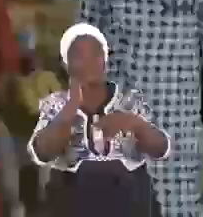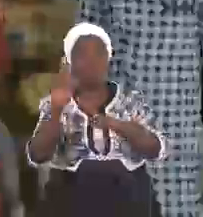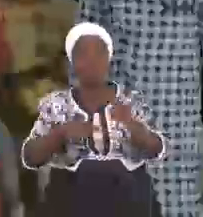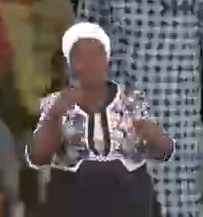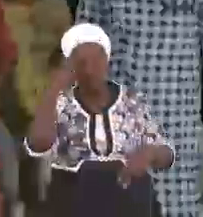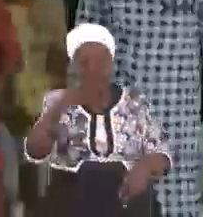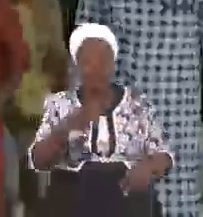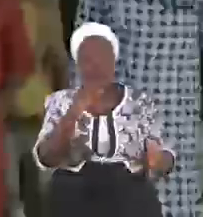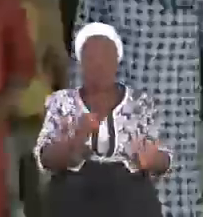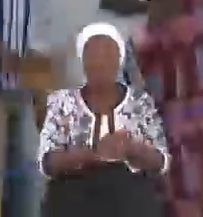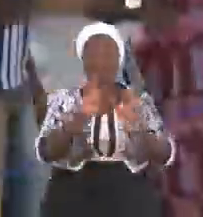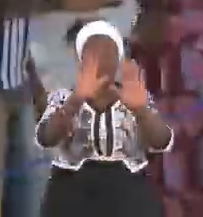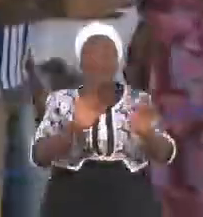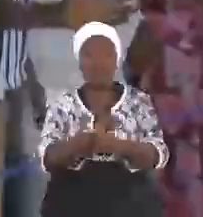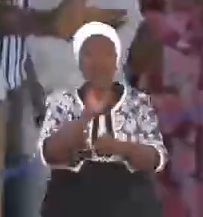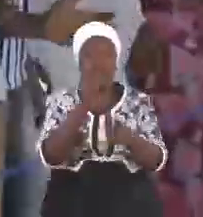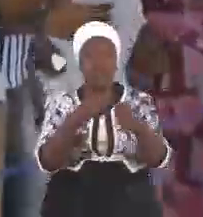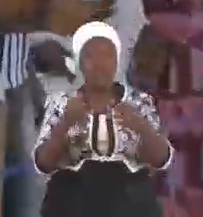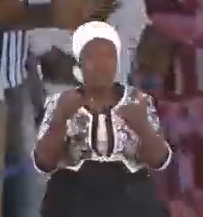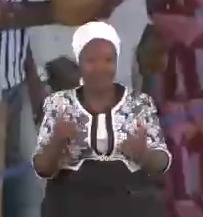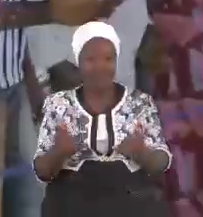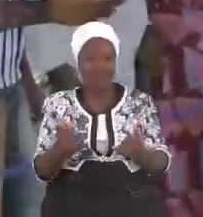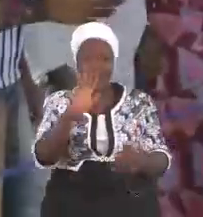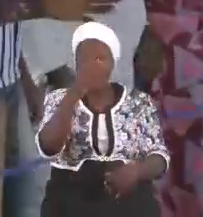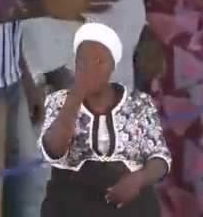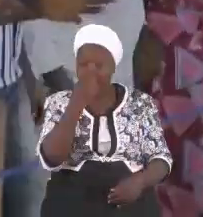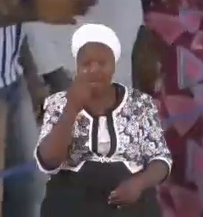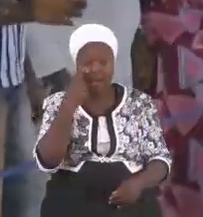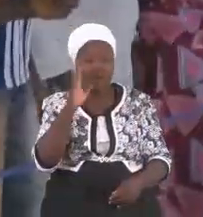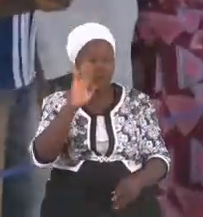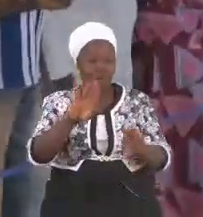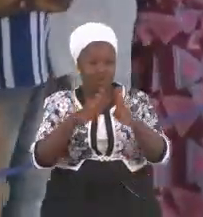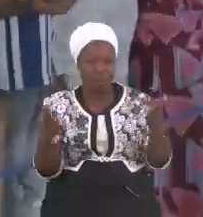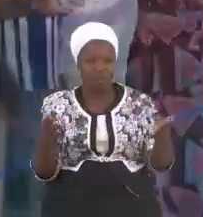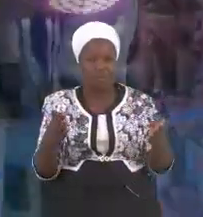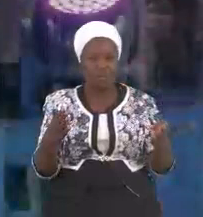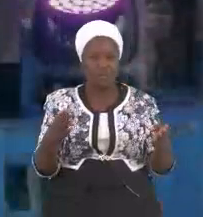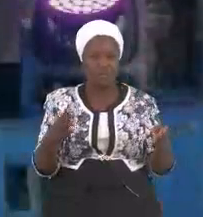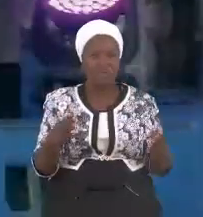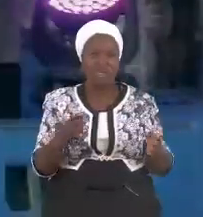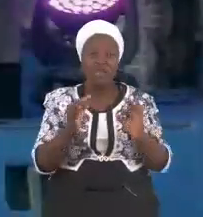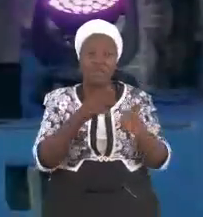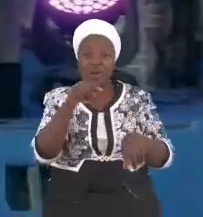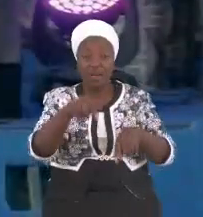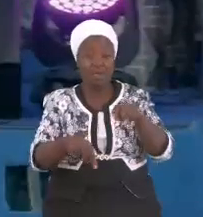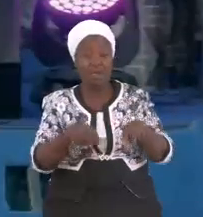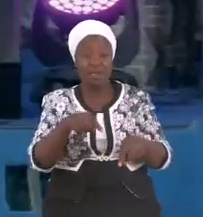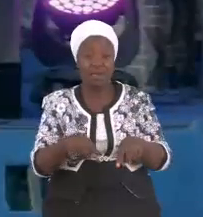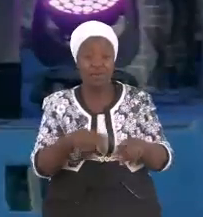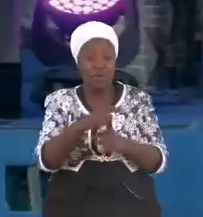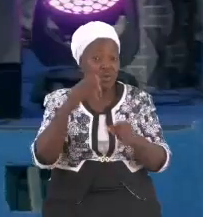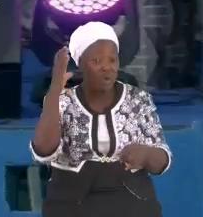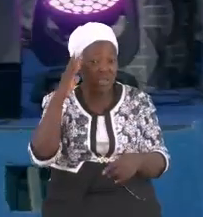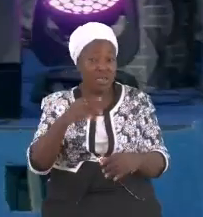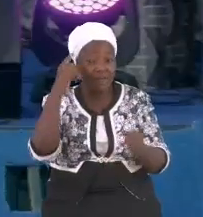is coming now. Yes. Your blind eyes will open. Yes. If you are lame, when you hear the